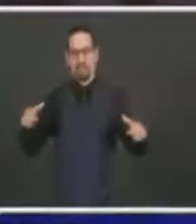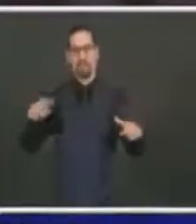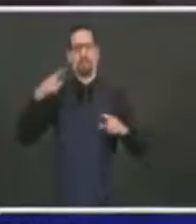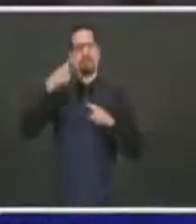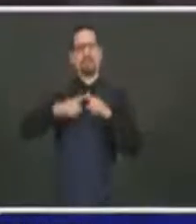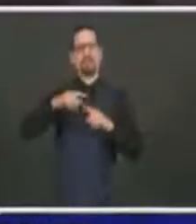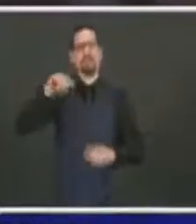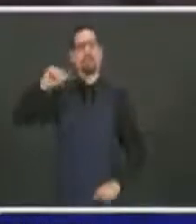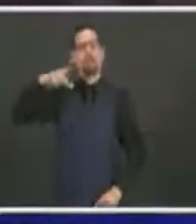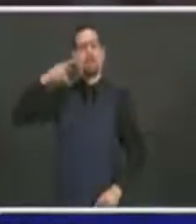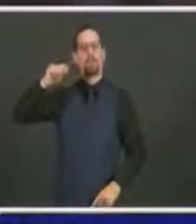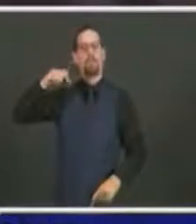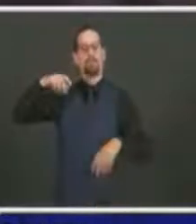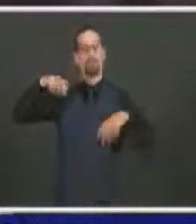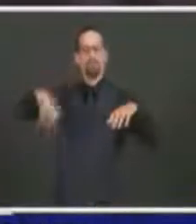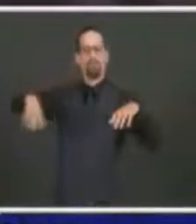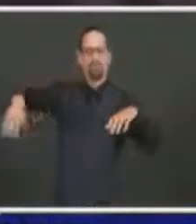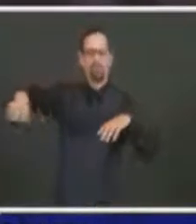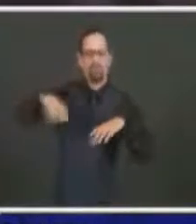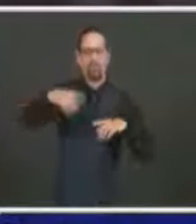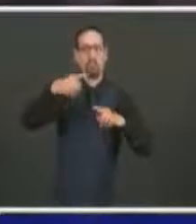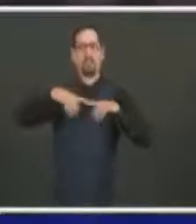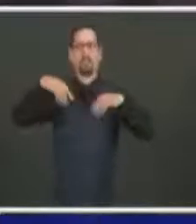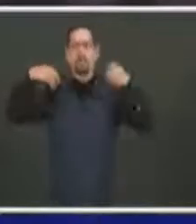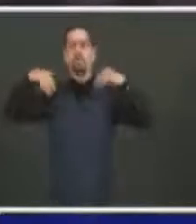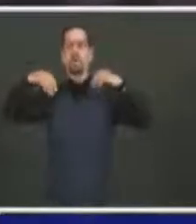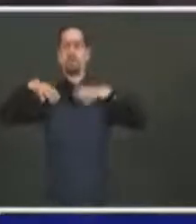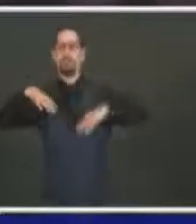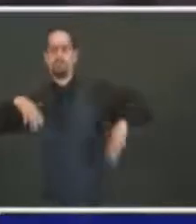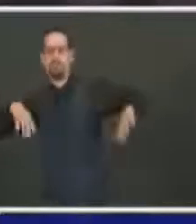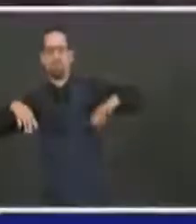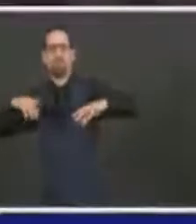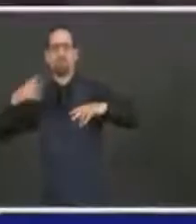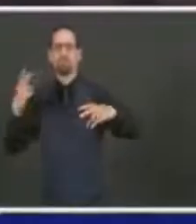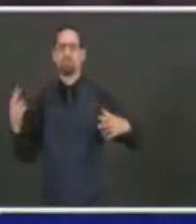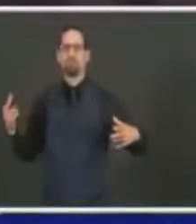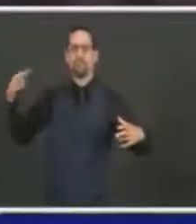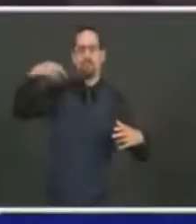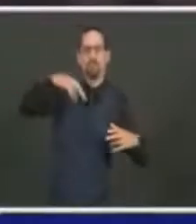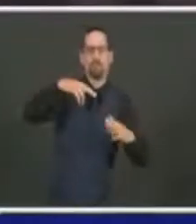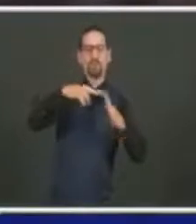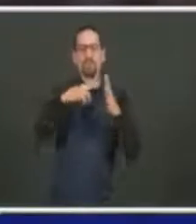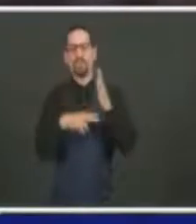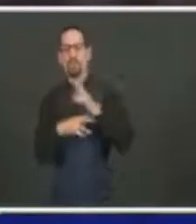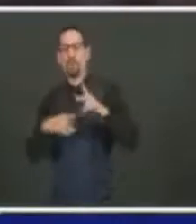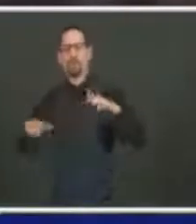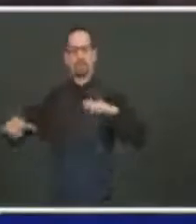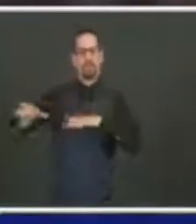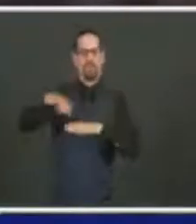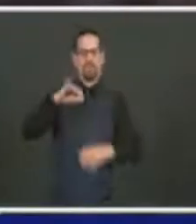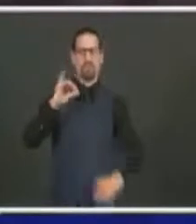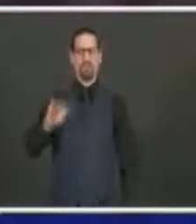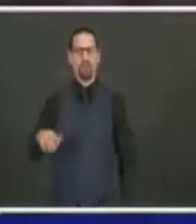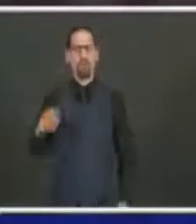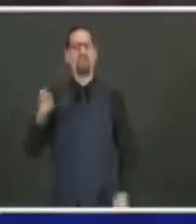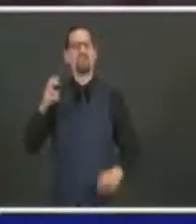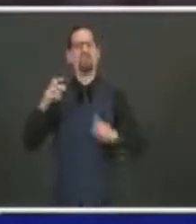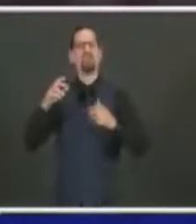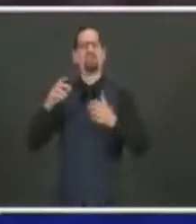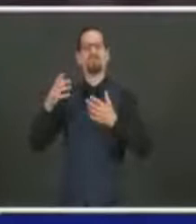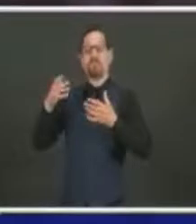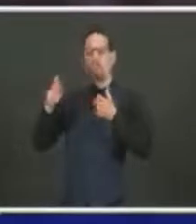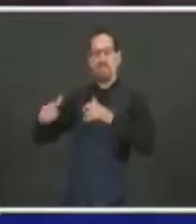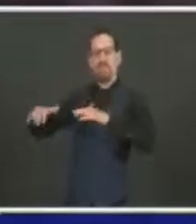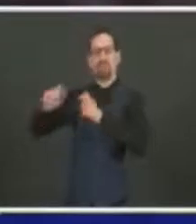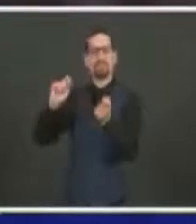component. There's a pedestrian bridge, there are outdoor elements. This is a very creative team that